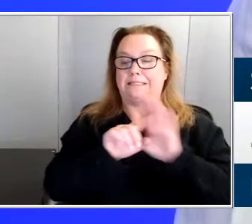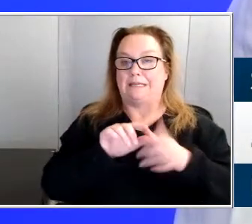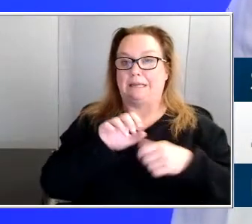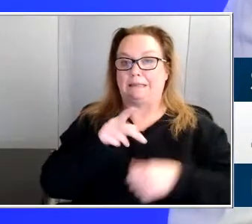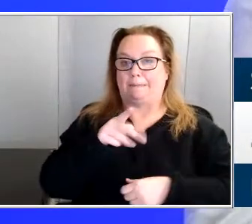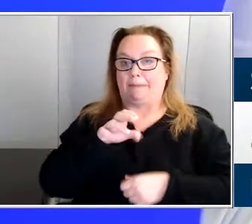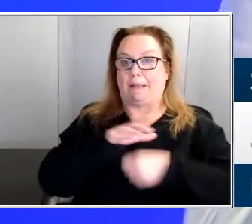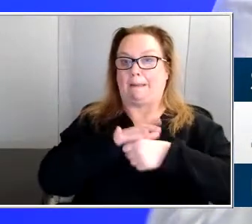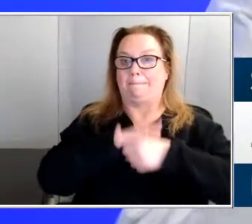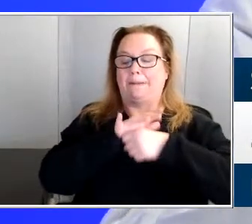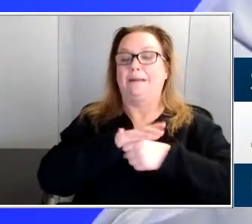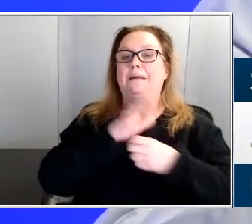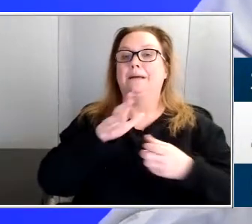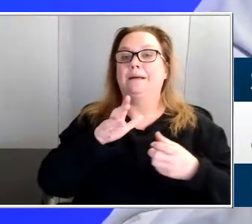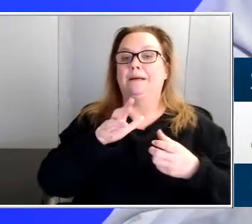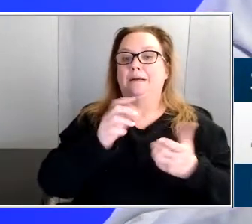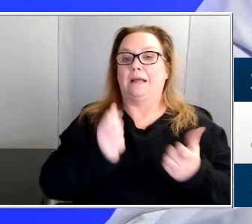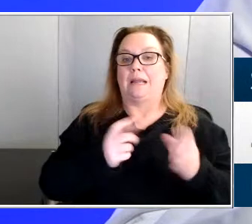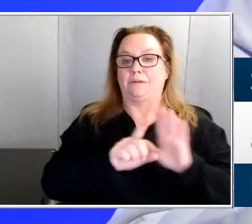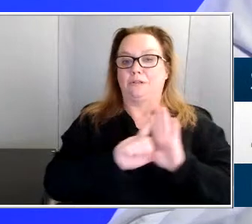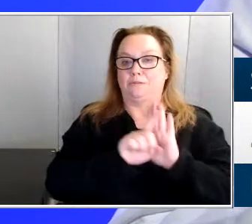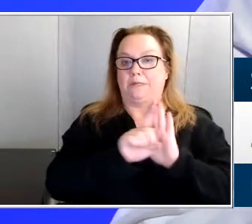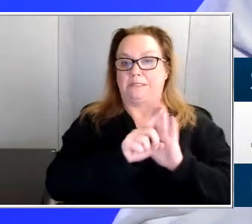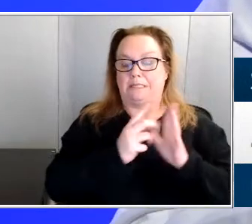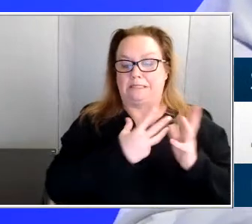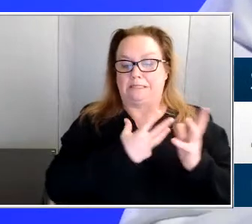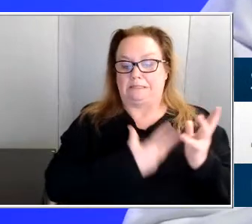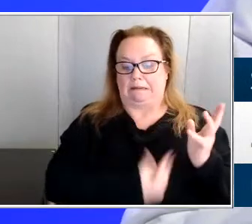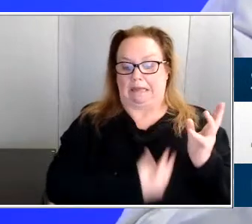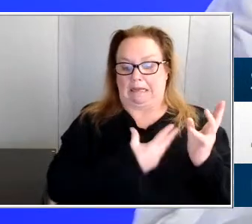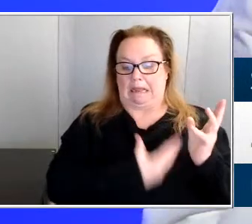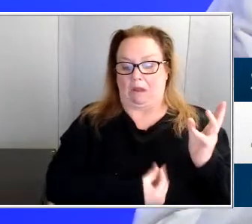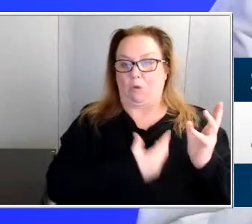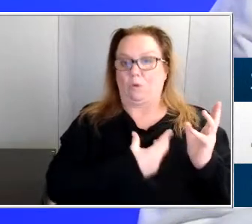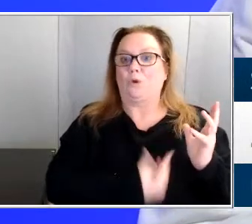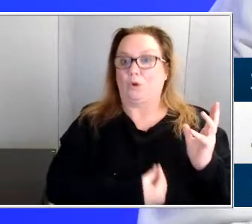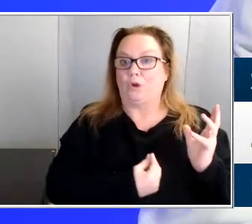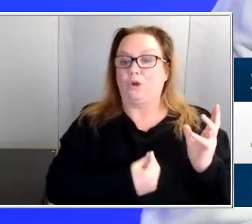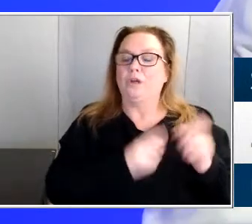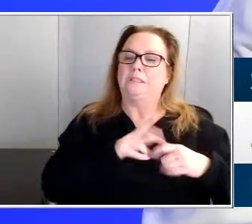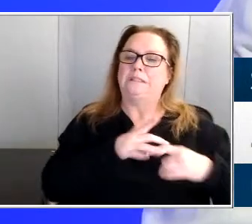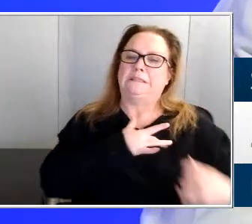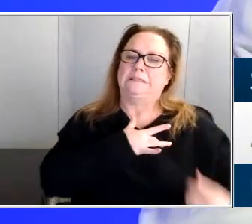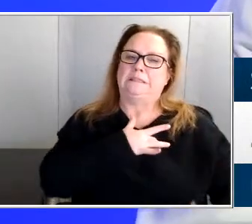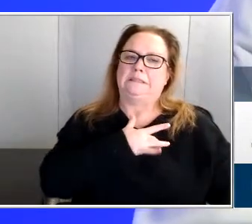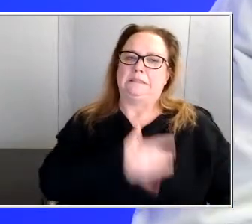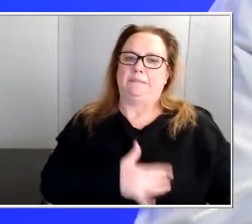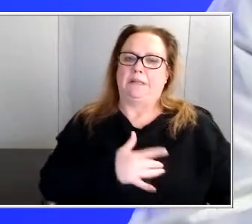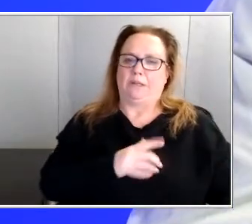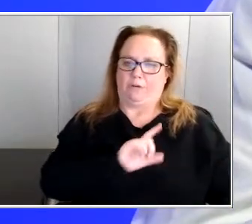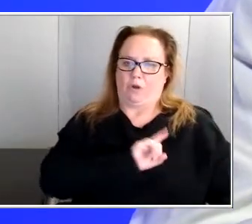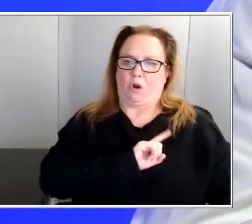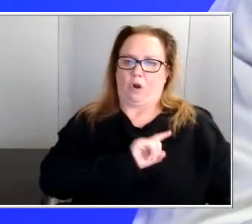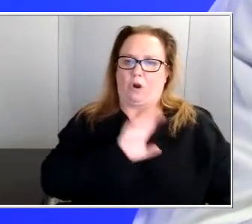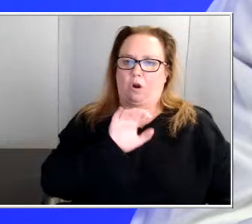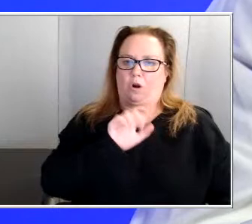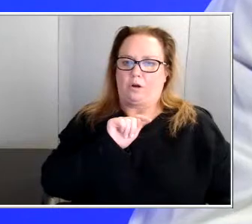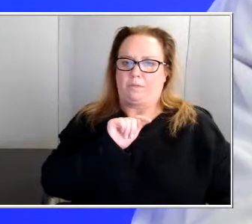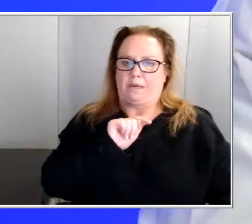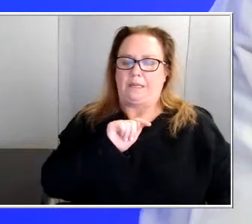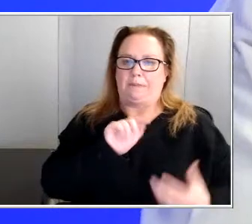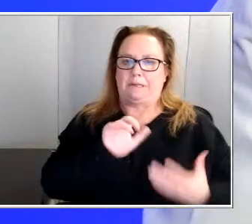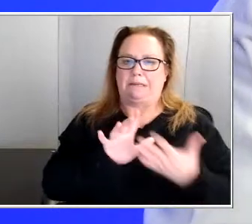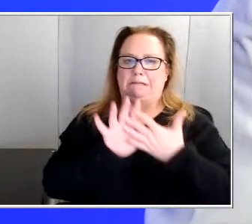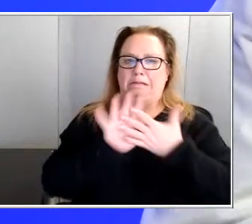speed of the pump is, how much blood it's sucking out of the heart. Generally speaking, we still have heartbeat, but it's masked by the LVAD